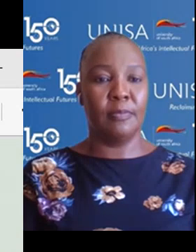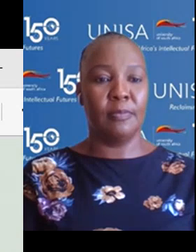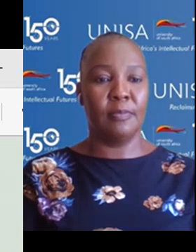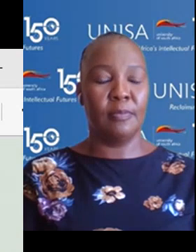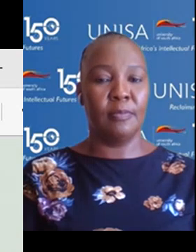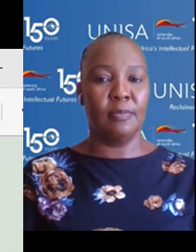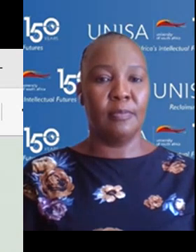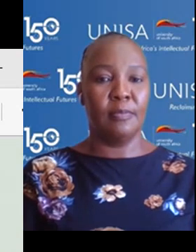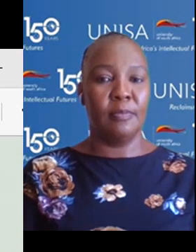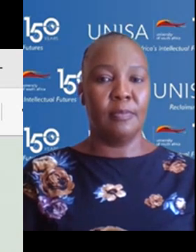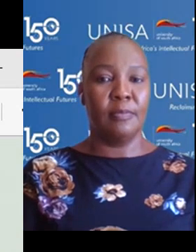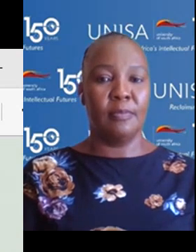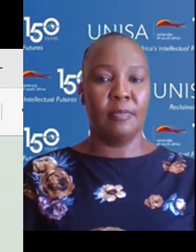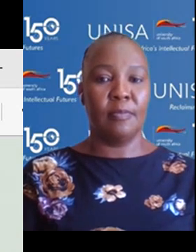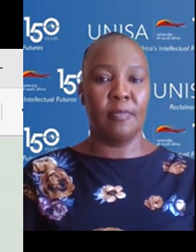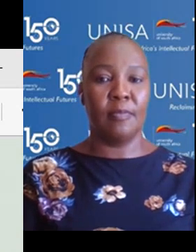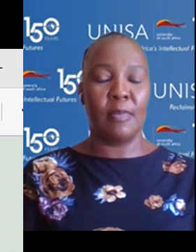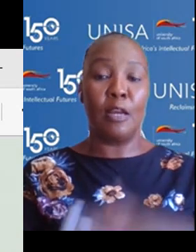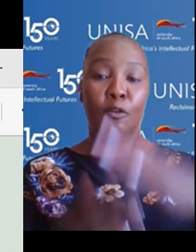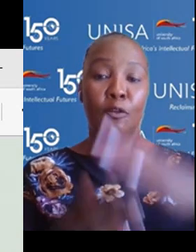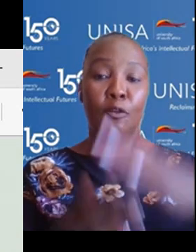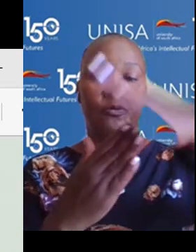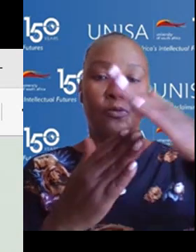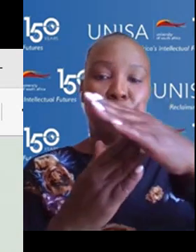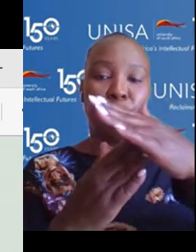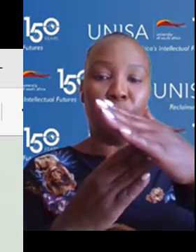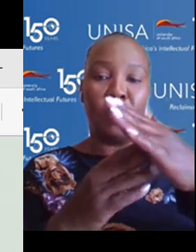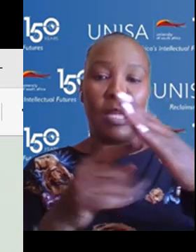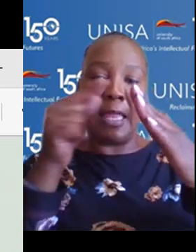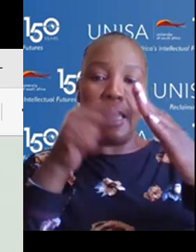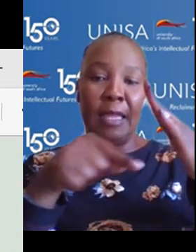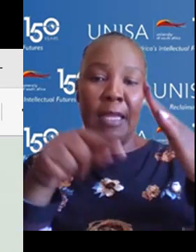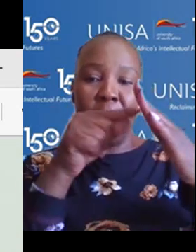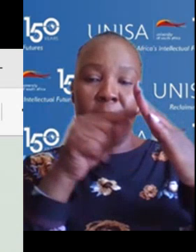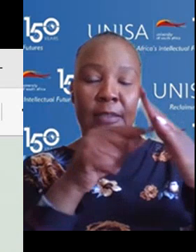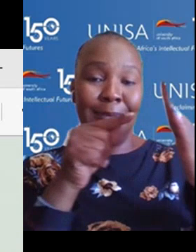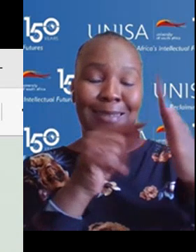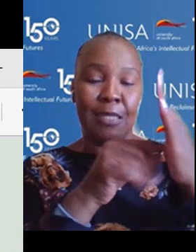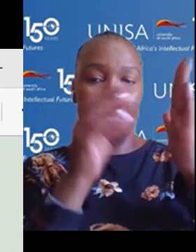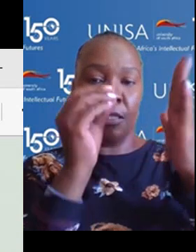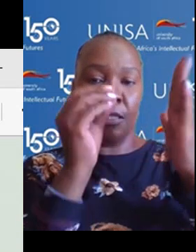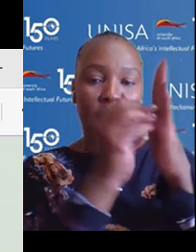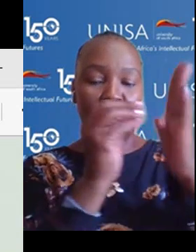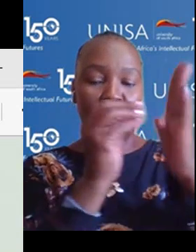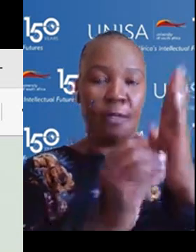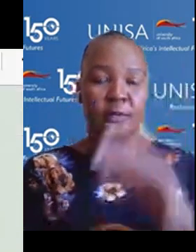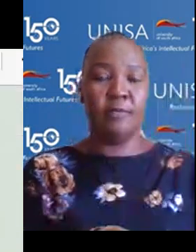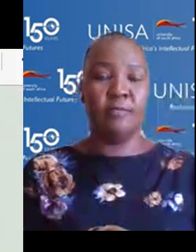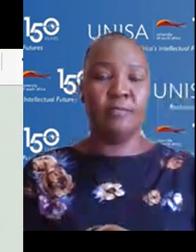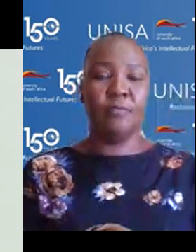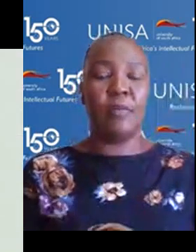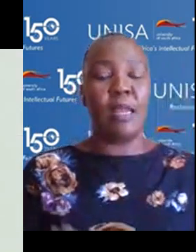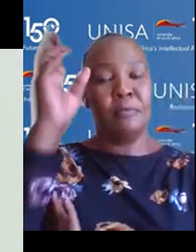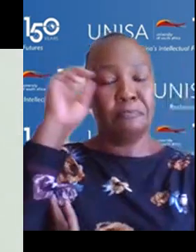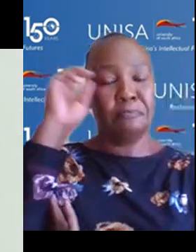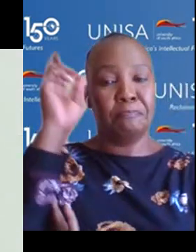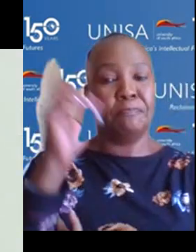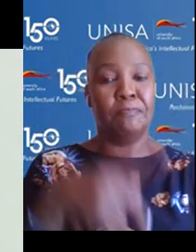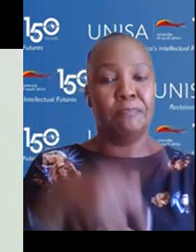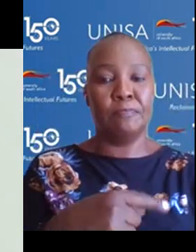Move this. So at the top, there's this little gear icon over here. So just click on that settings. And remember, so here you can